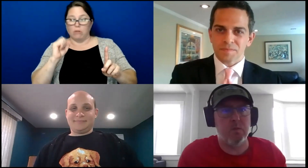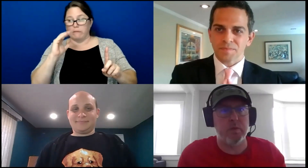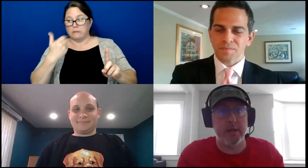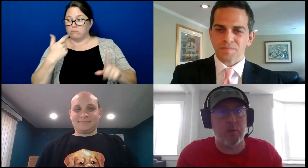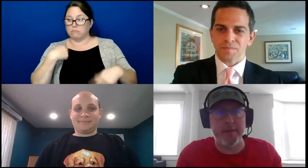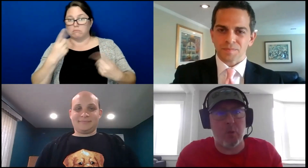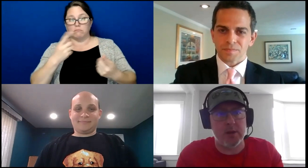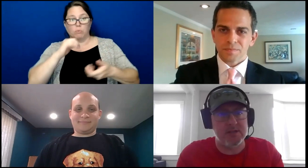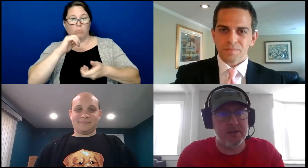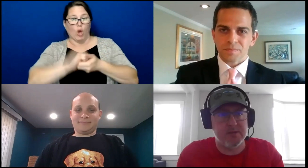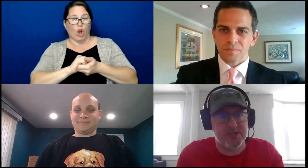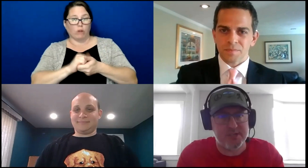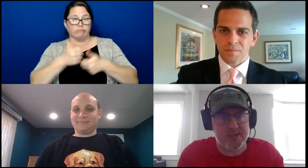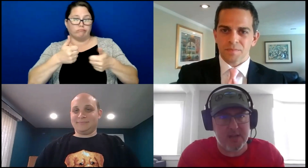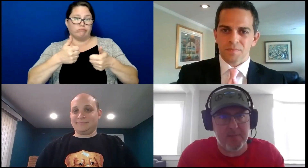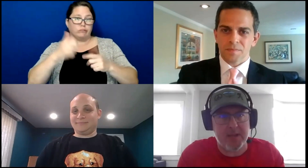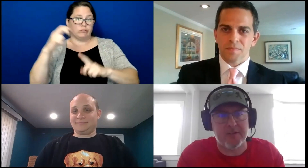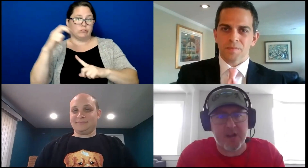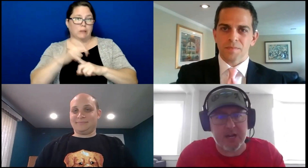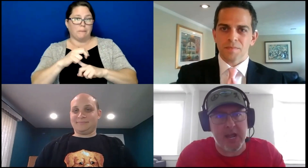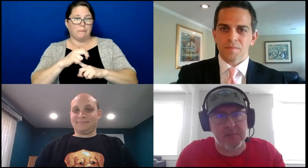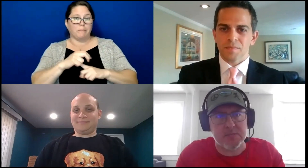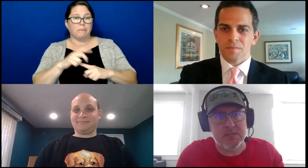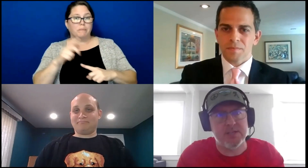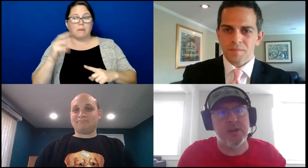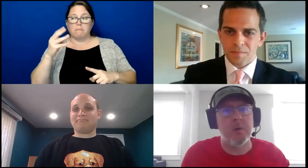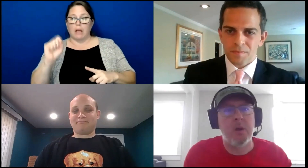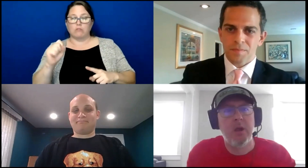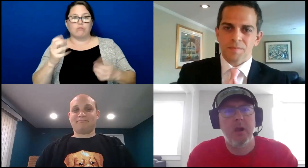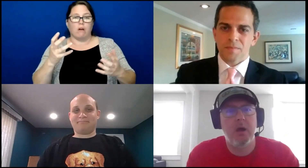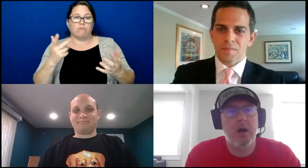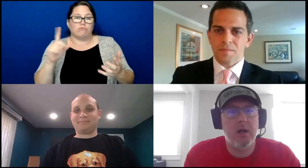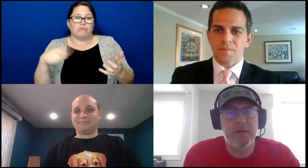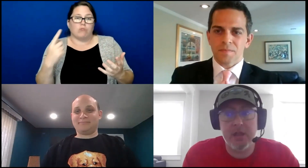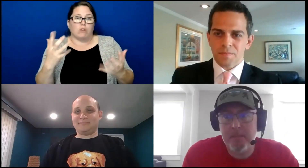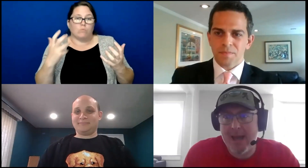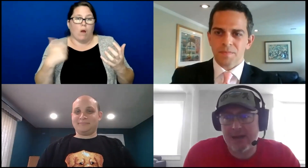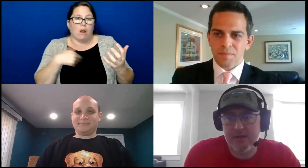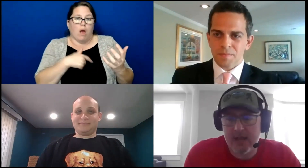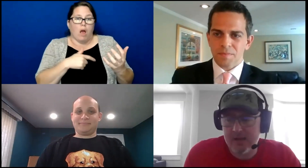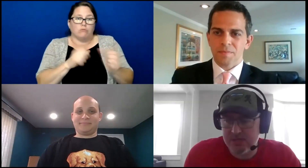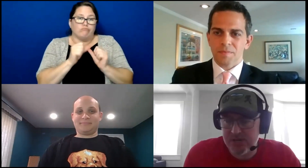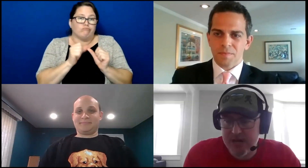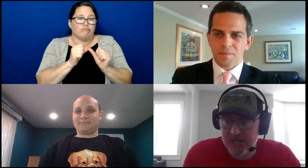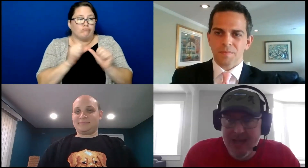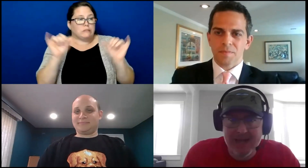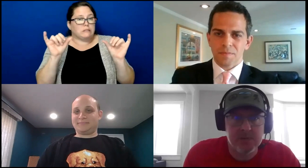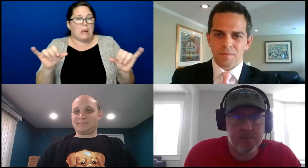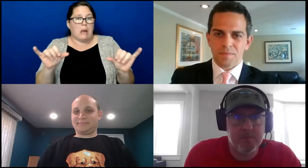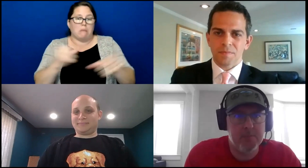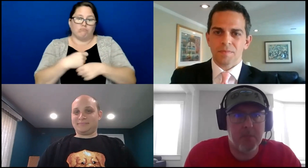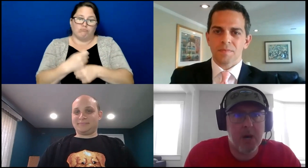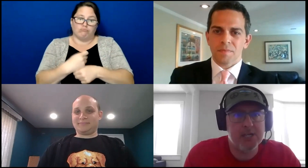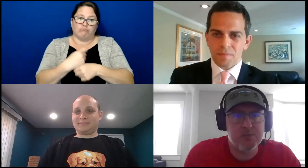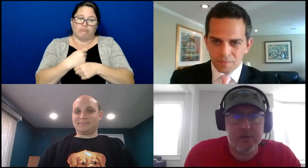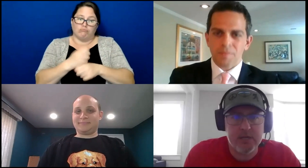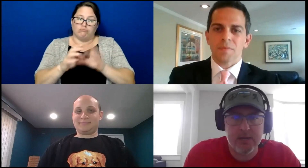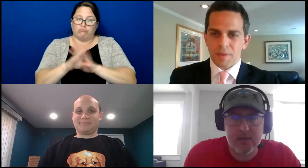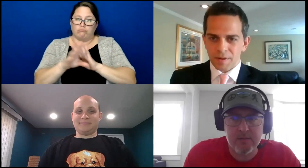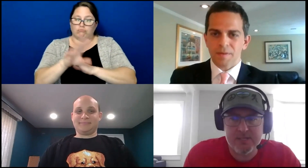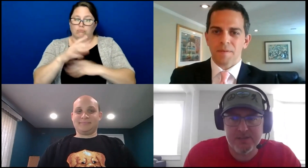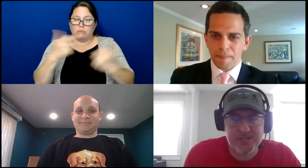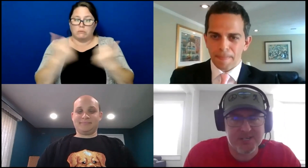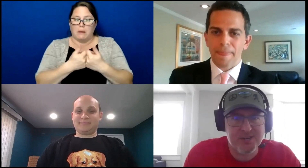and really what they want us to do is just keep making great games. So the impact of the acquisition actually hasn't been much.